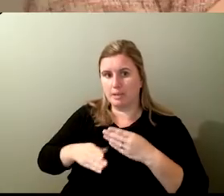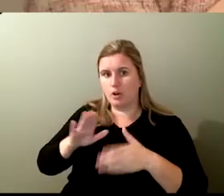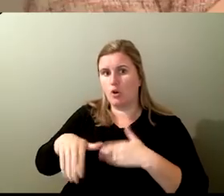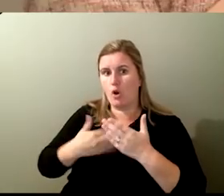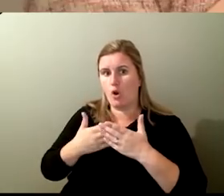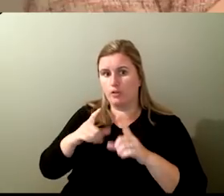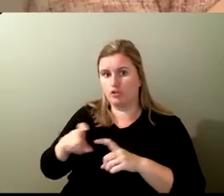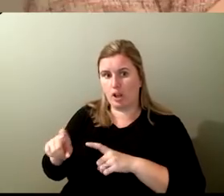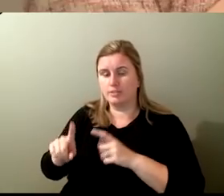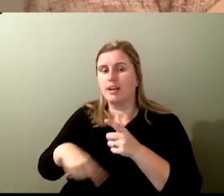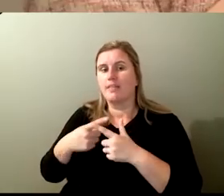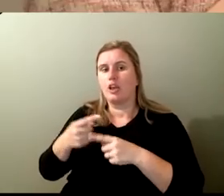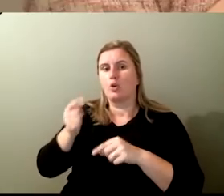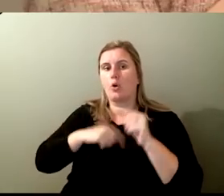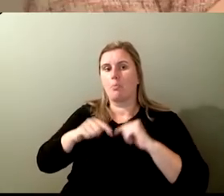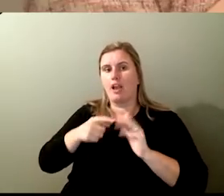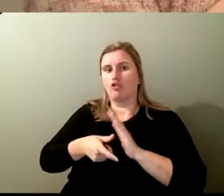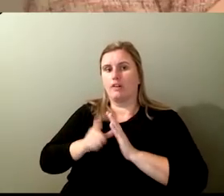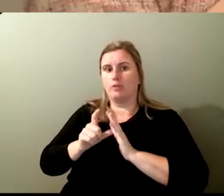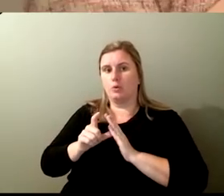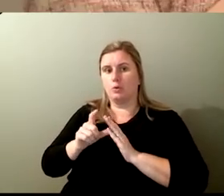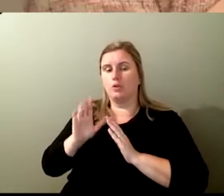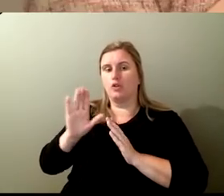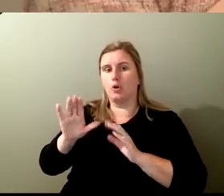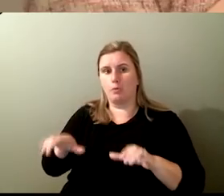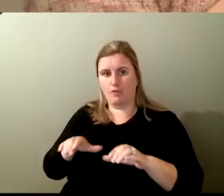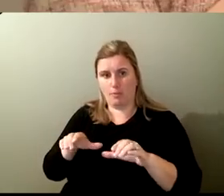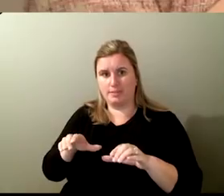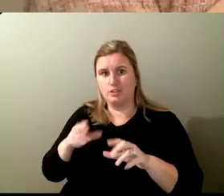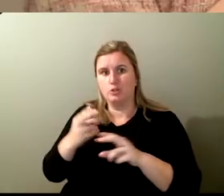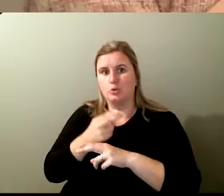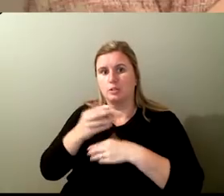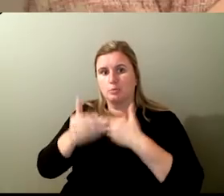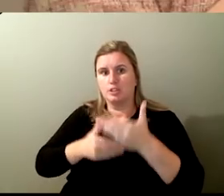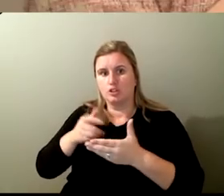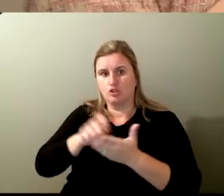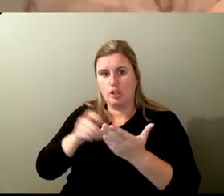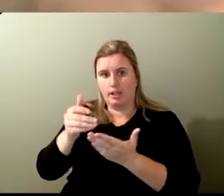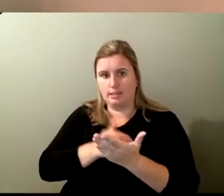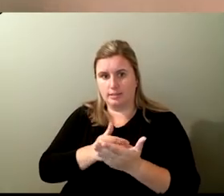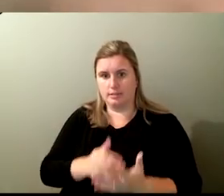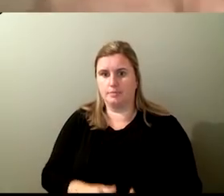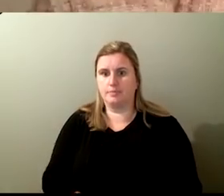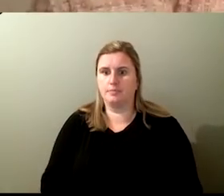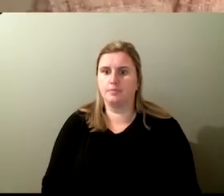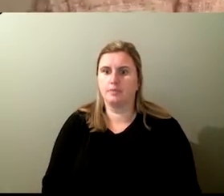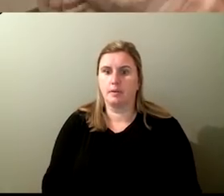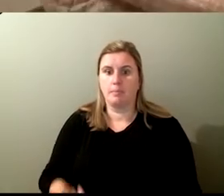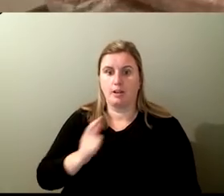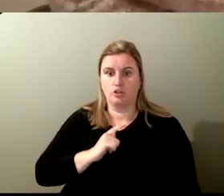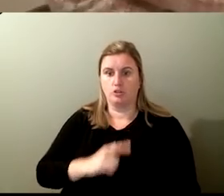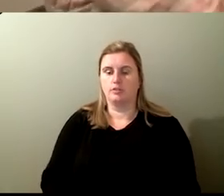trials and then go back and review the supervisee's performance using the procedural checklist. My turn.